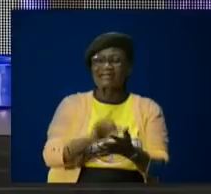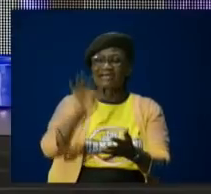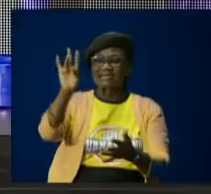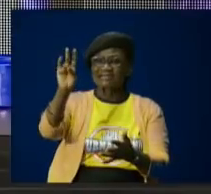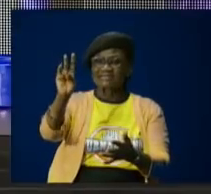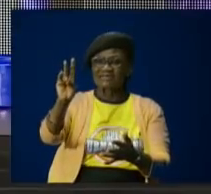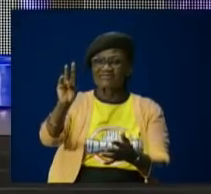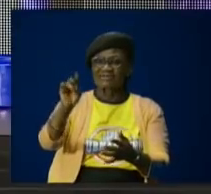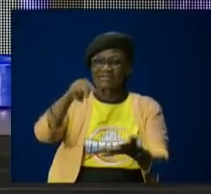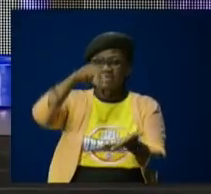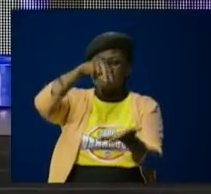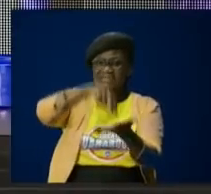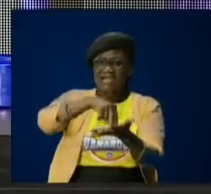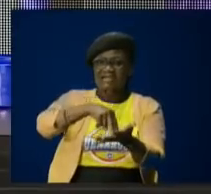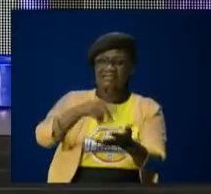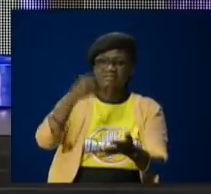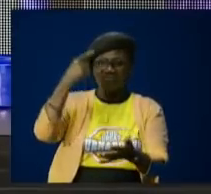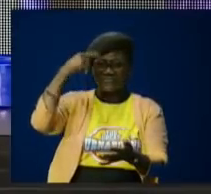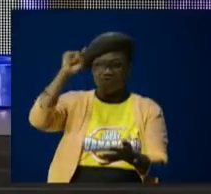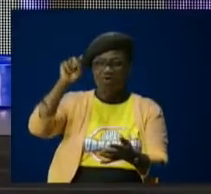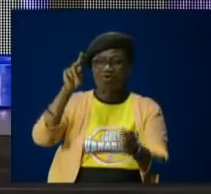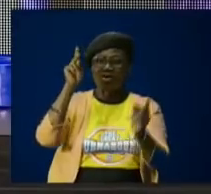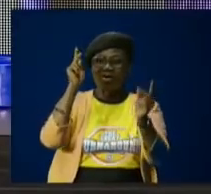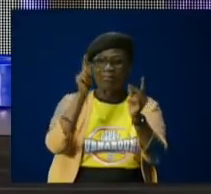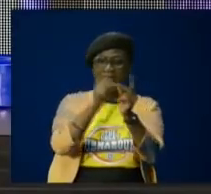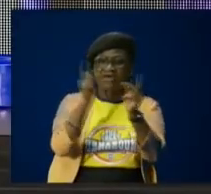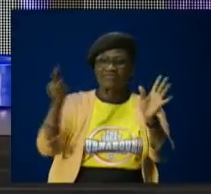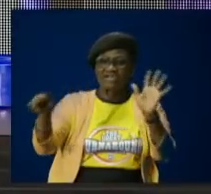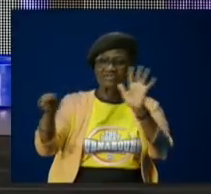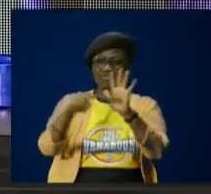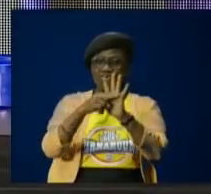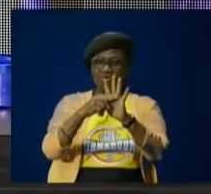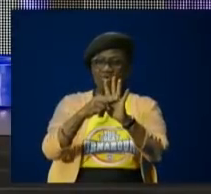perfection. And we'll be